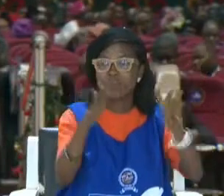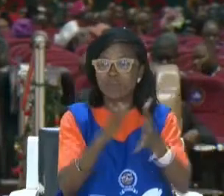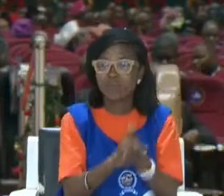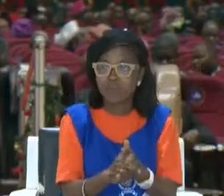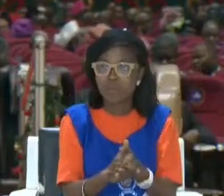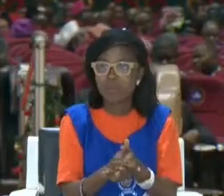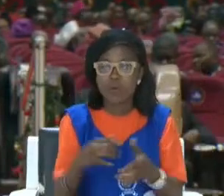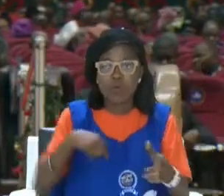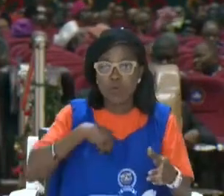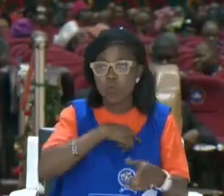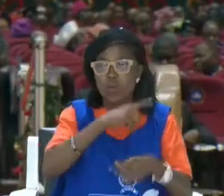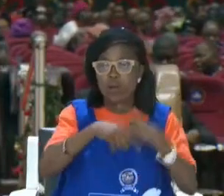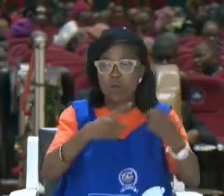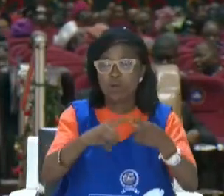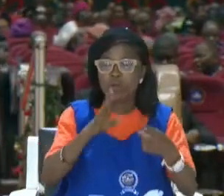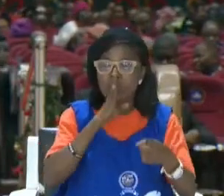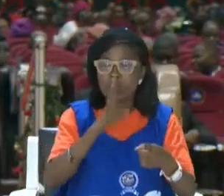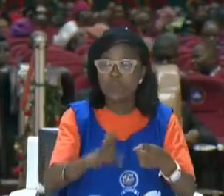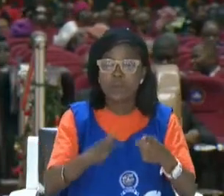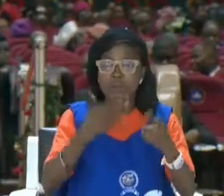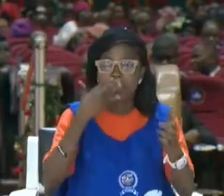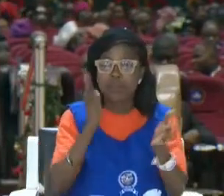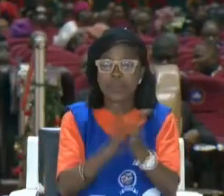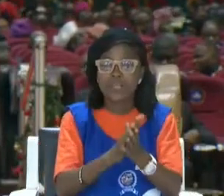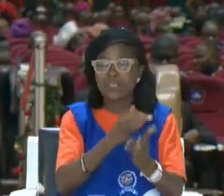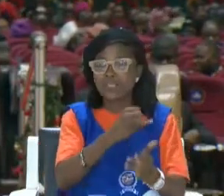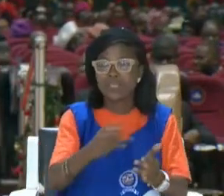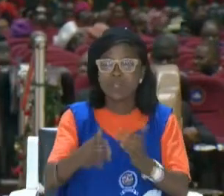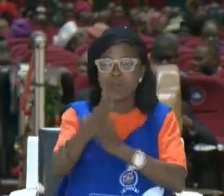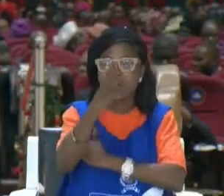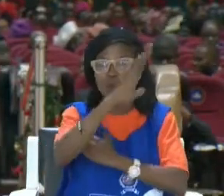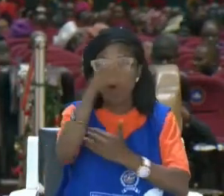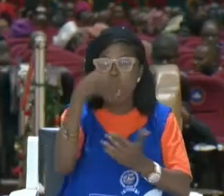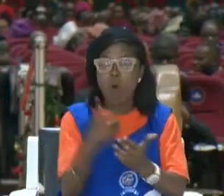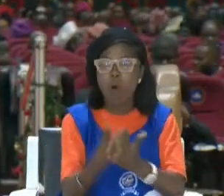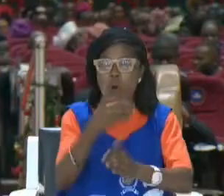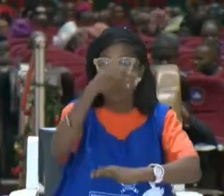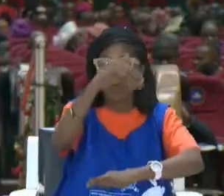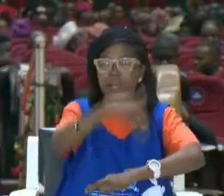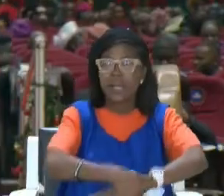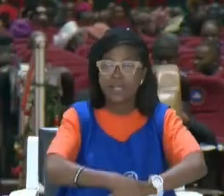We are going to be praising God all night long.